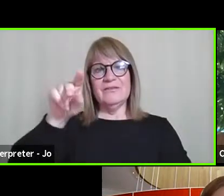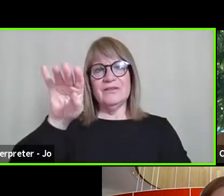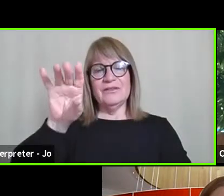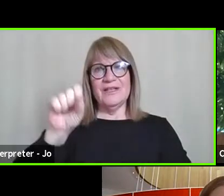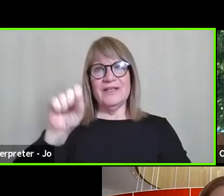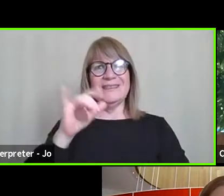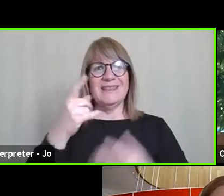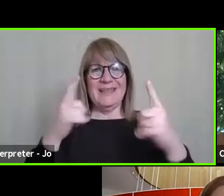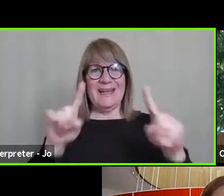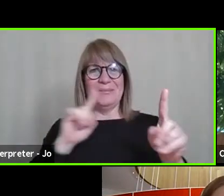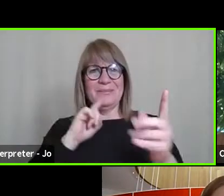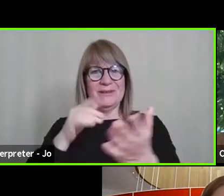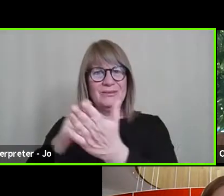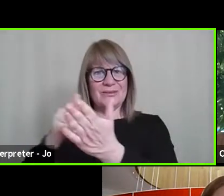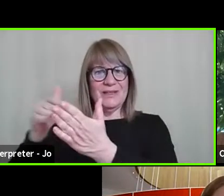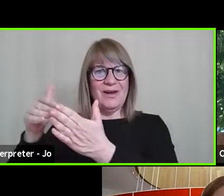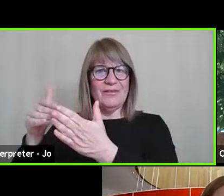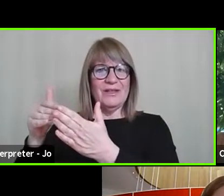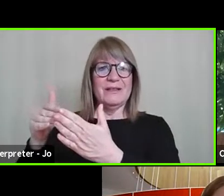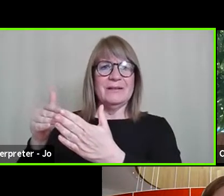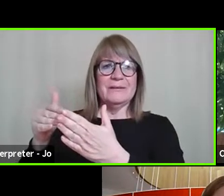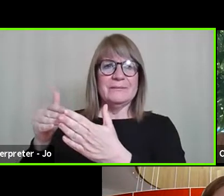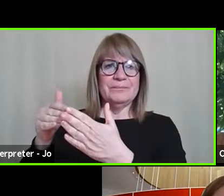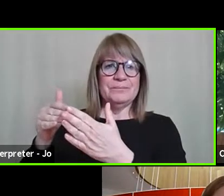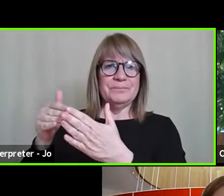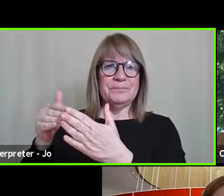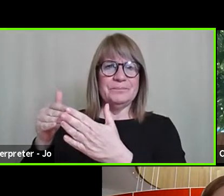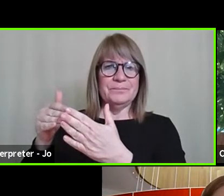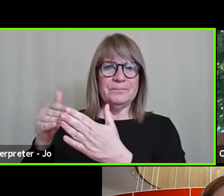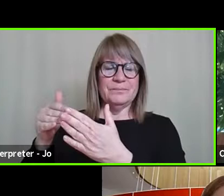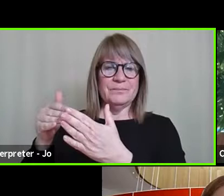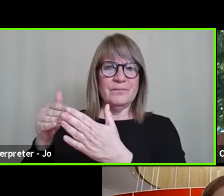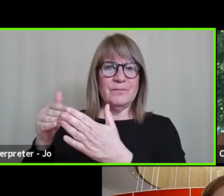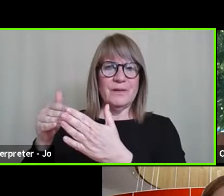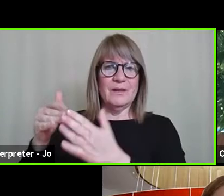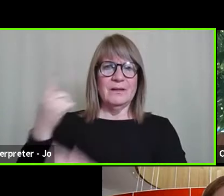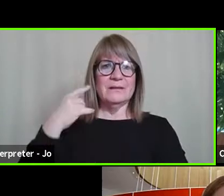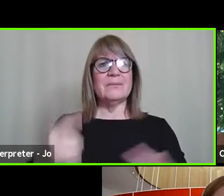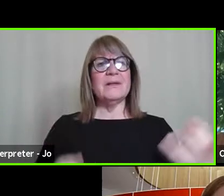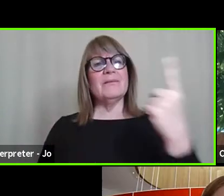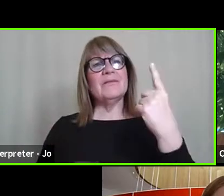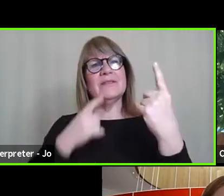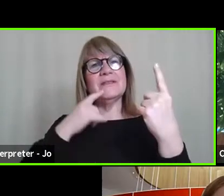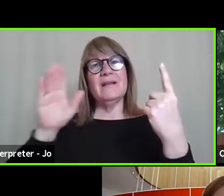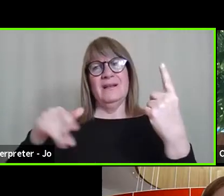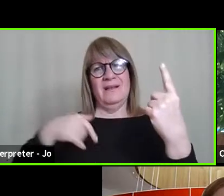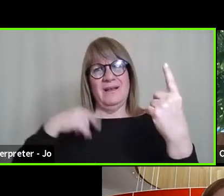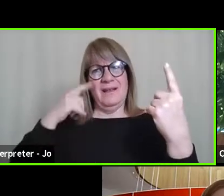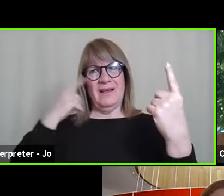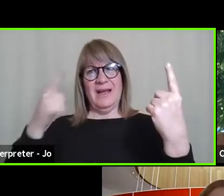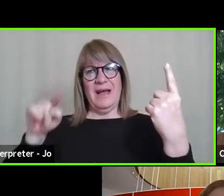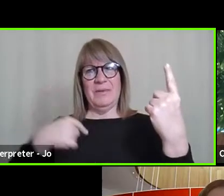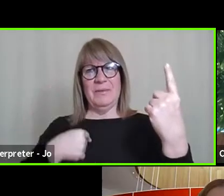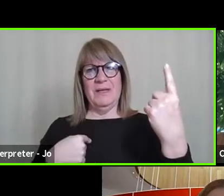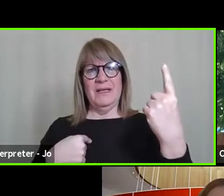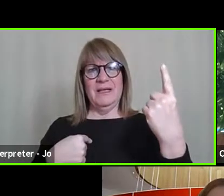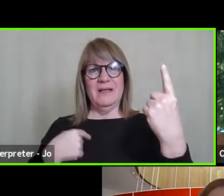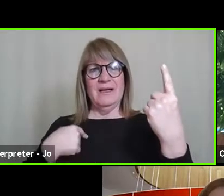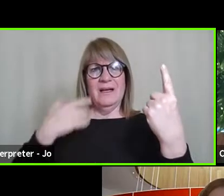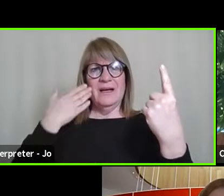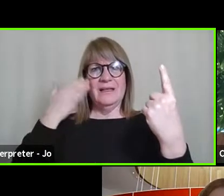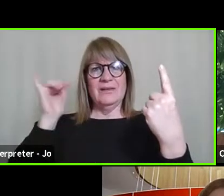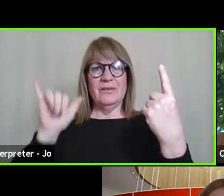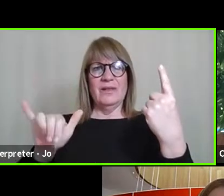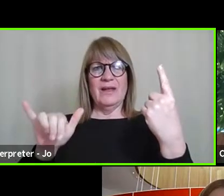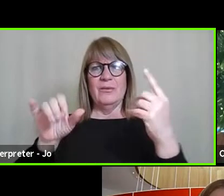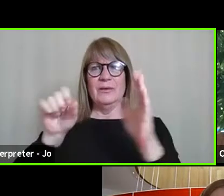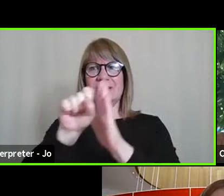where we would have you know somebody come forward and say you know i think this happened to me i didn't know that this was a